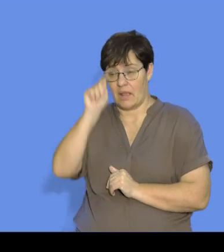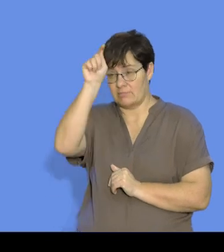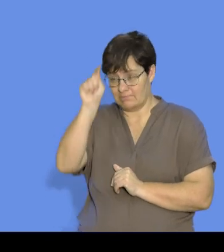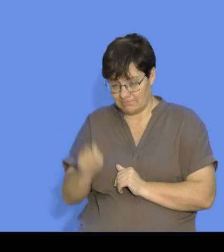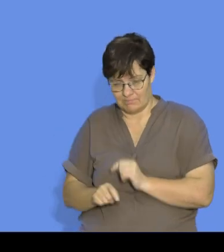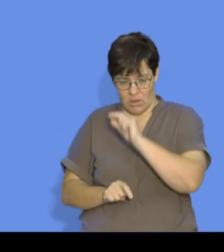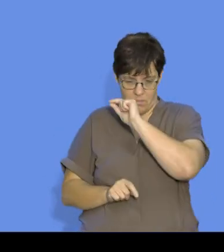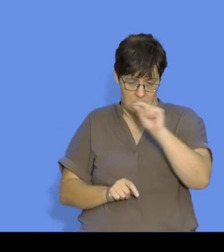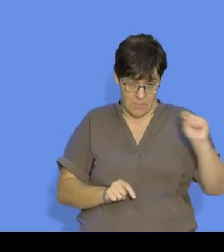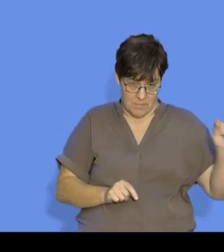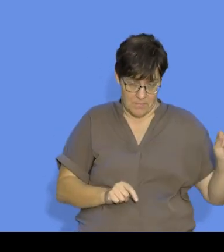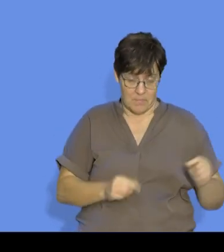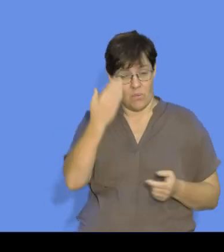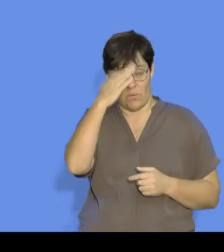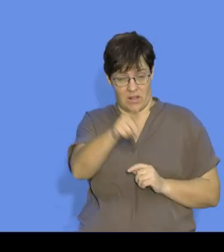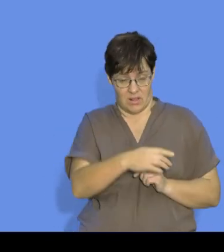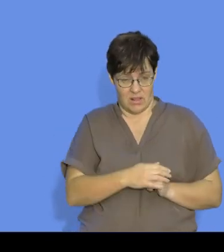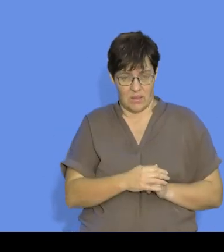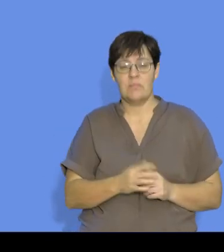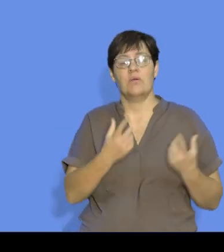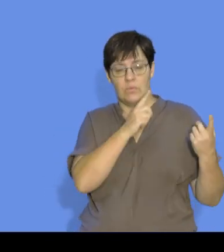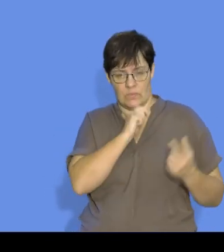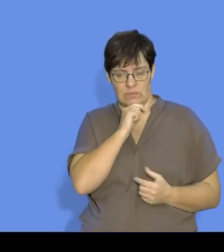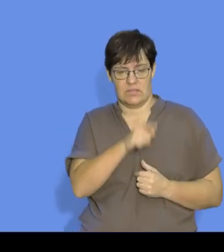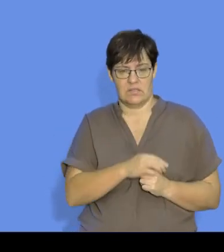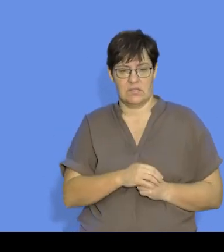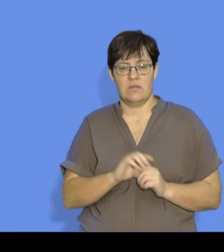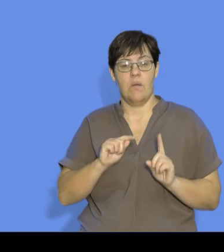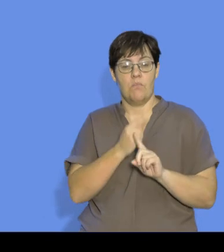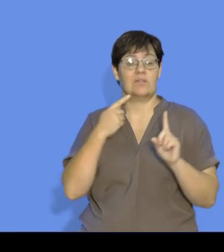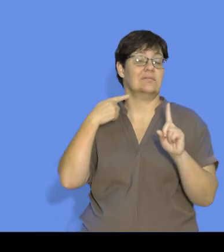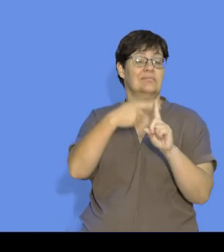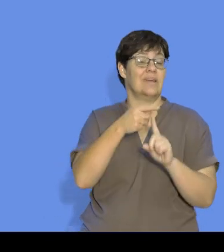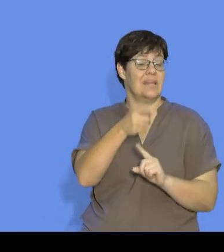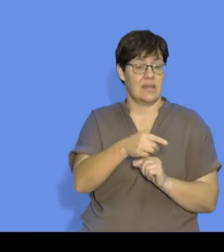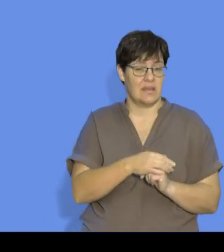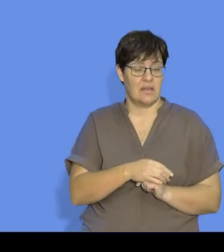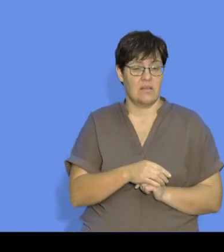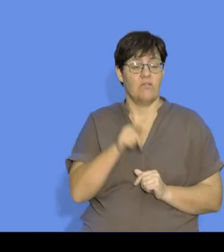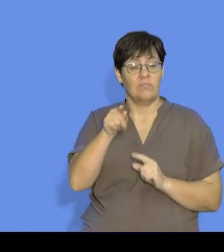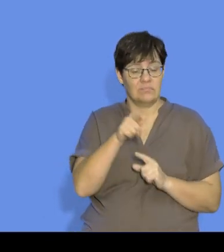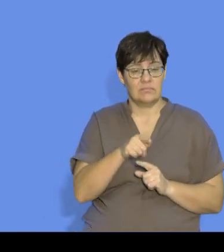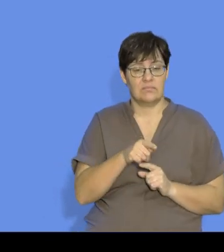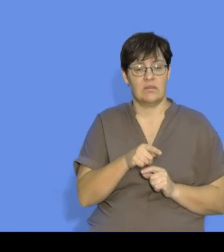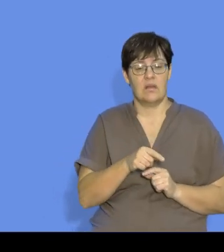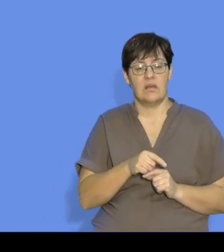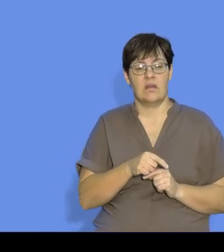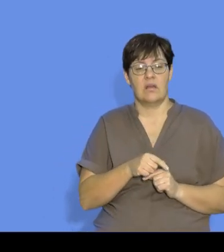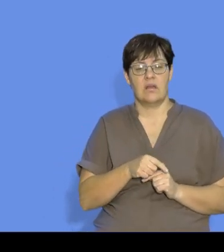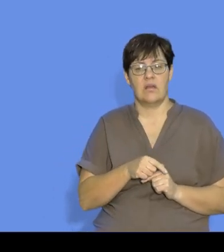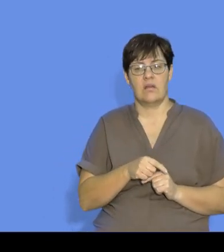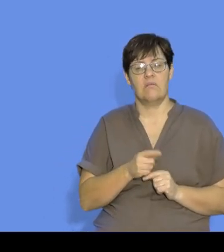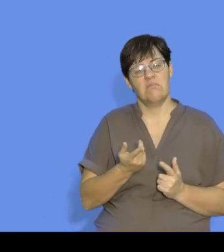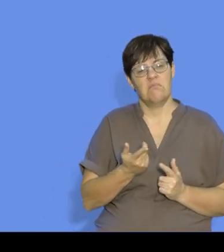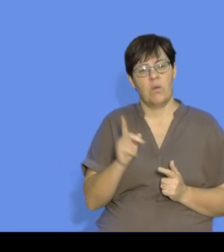asymptote. So far, that's what I know, and that's what I'm going to use. So the point of intersection here of these asymptotes